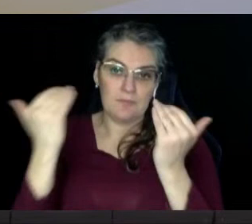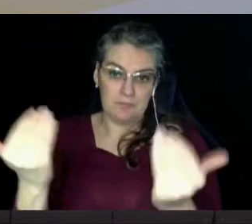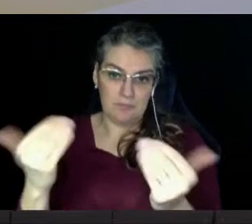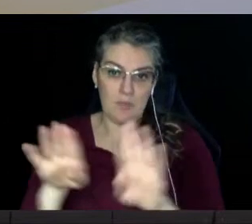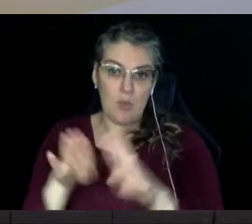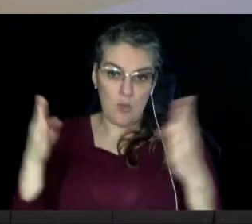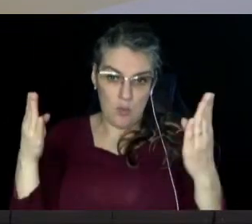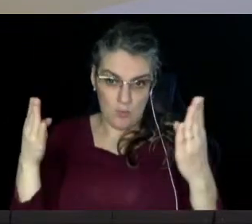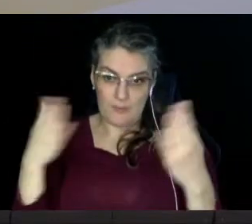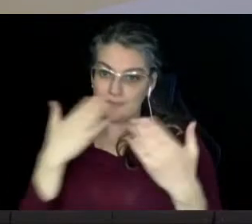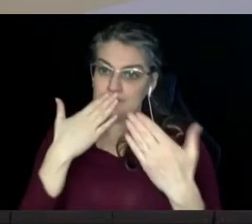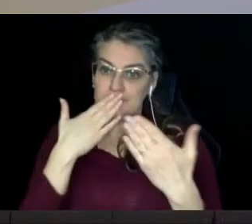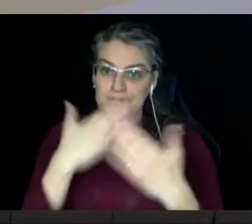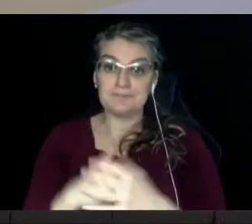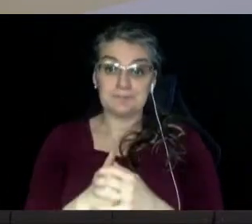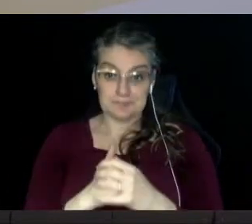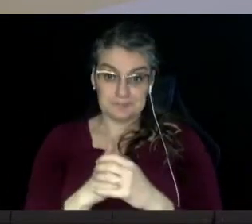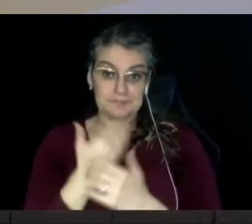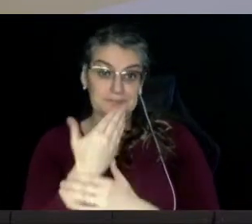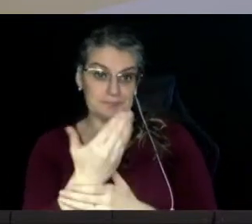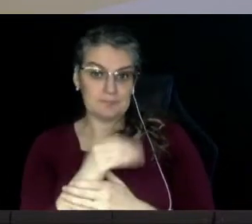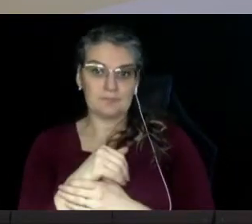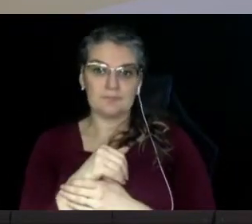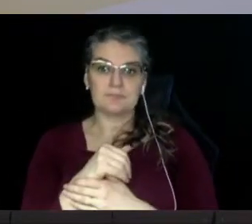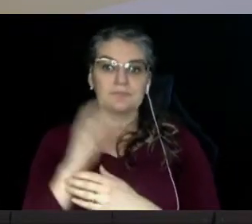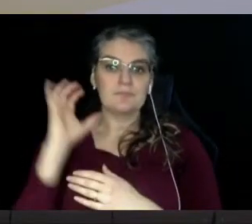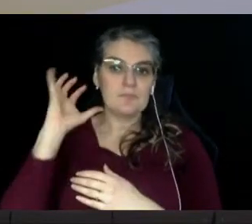Julien Lecachère, Radio-Canada.